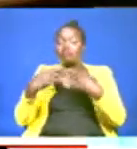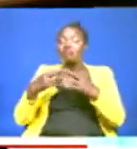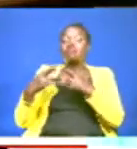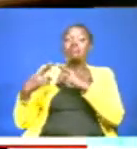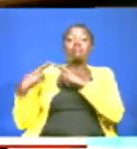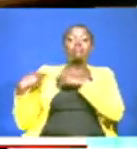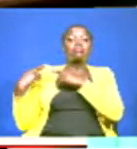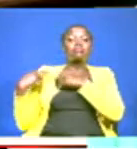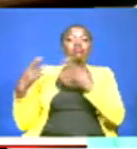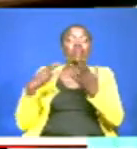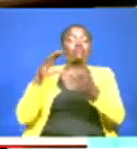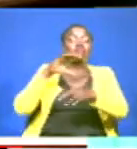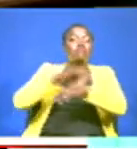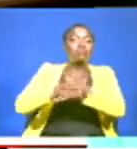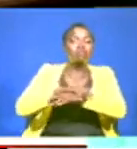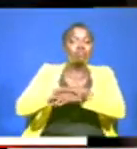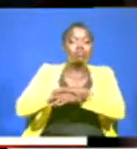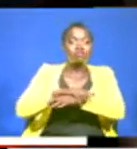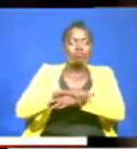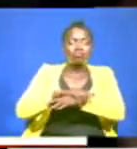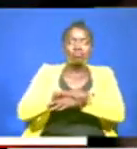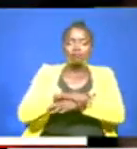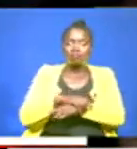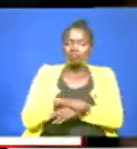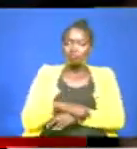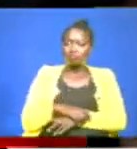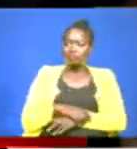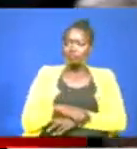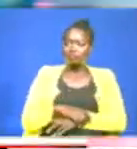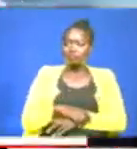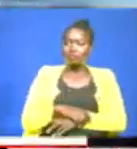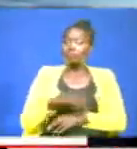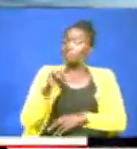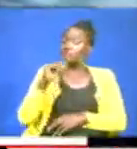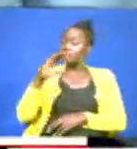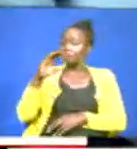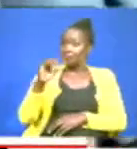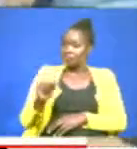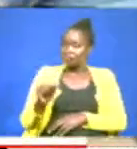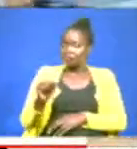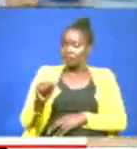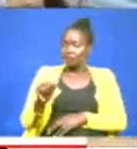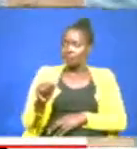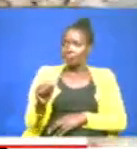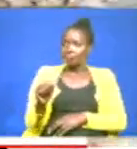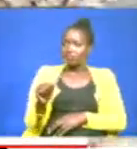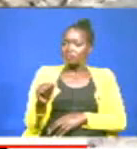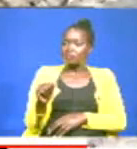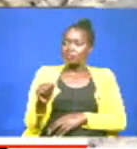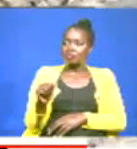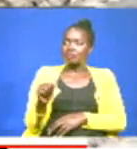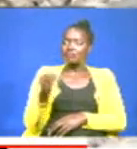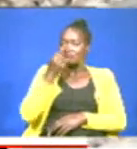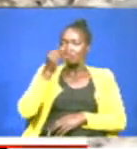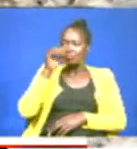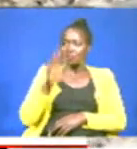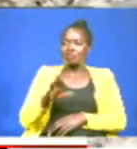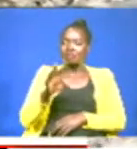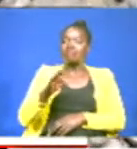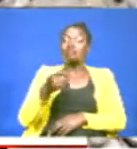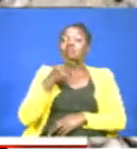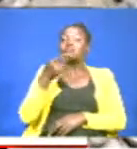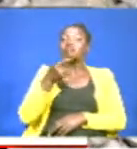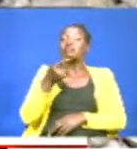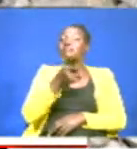kushikwa na waweze kufuatiliwa mkondo wa kisheria. Tala member of County Assembly Jackson Ndaka, while condemning the incident, said the